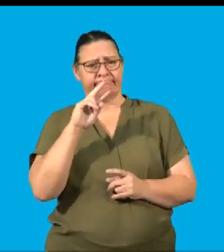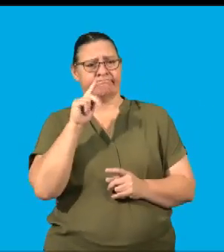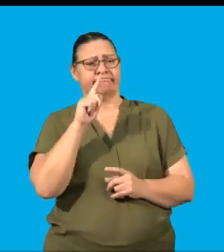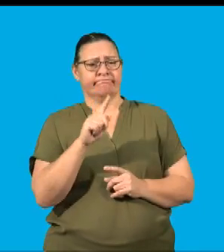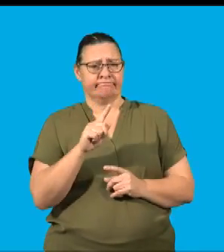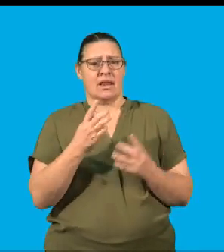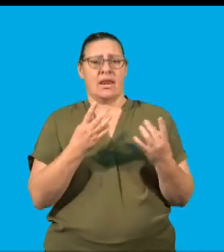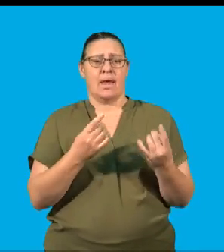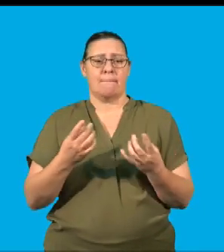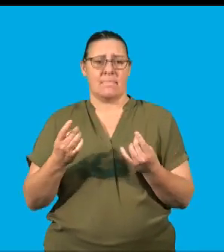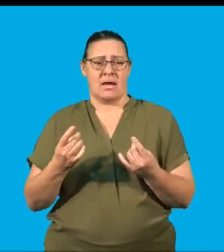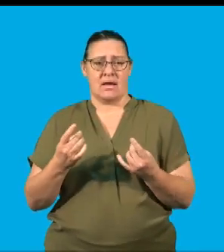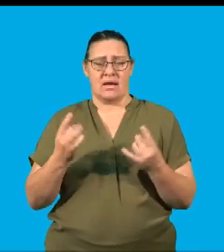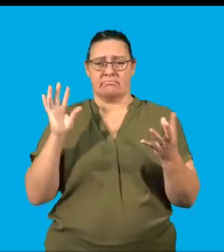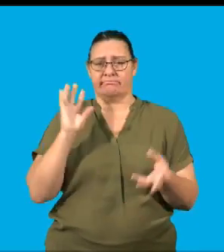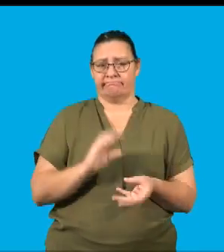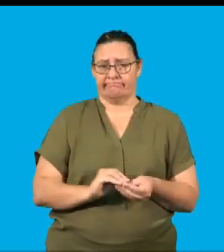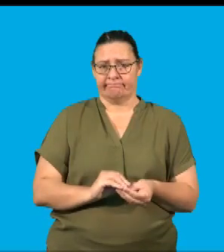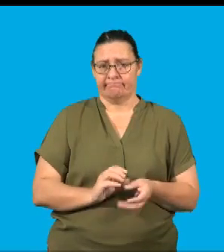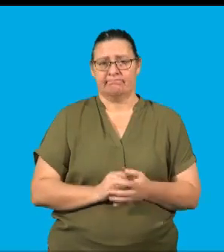5-number summary.